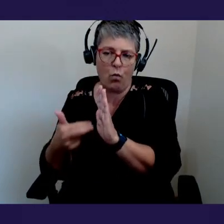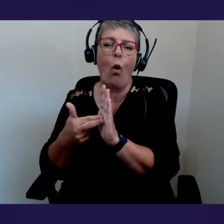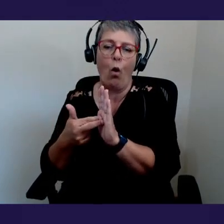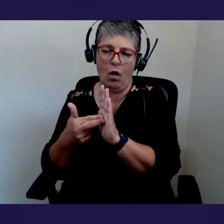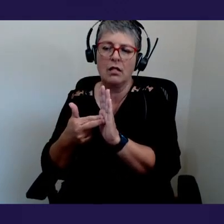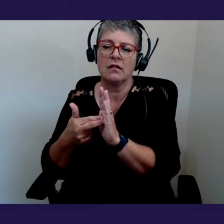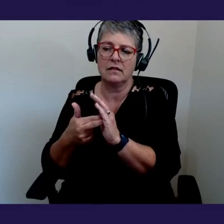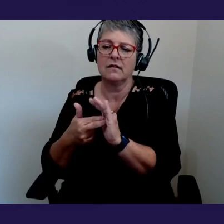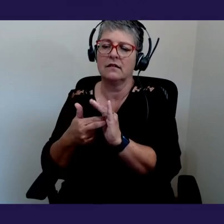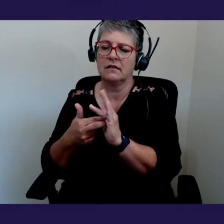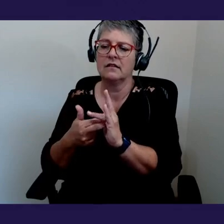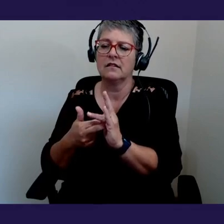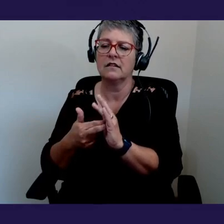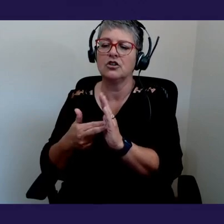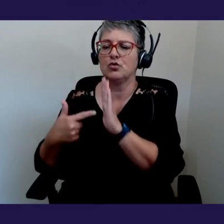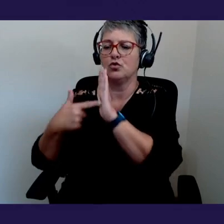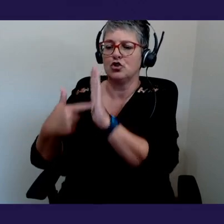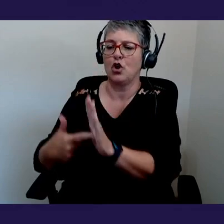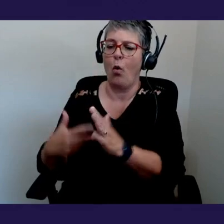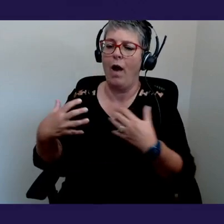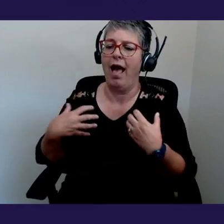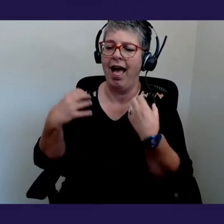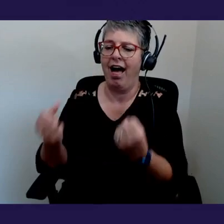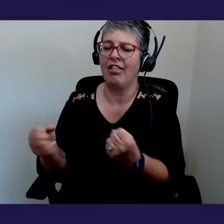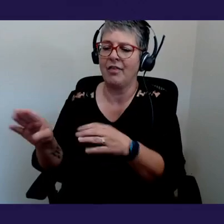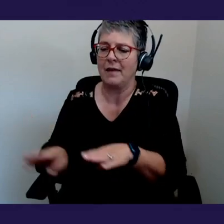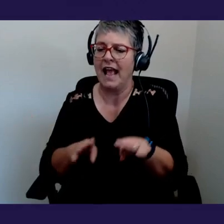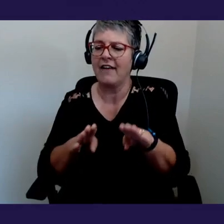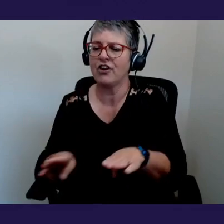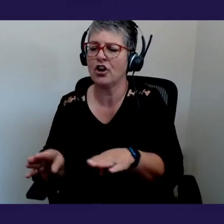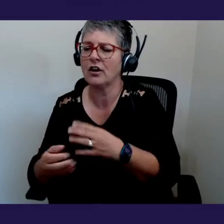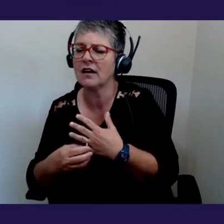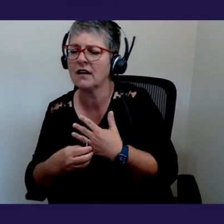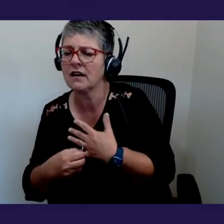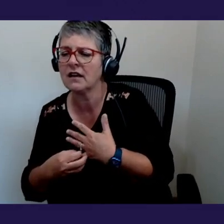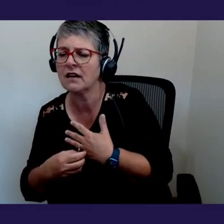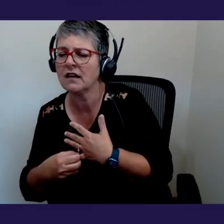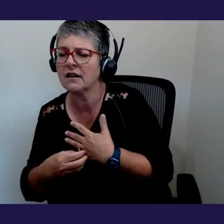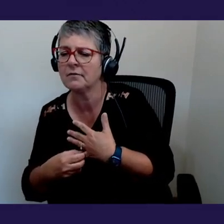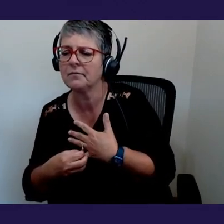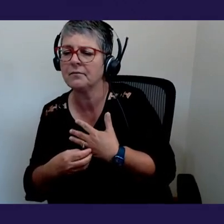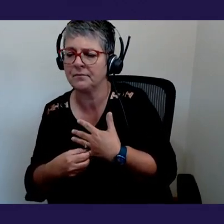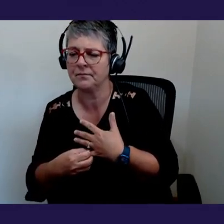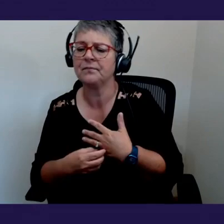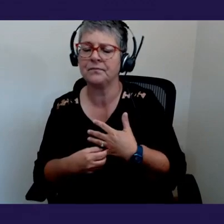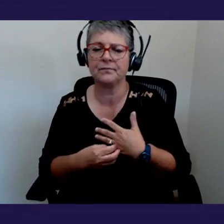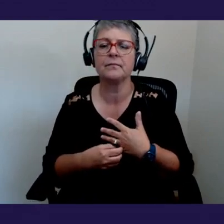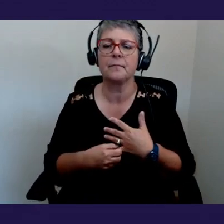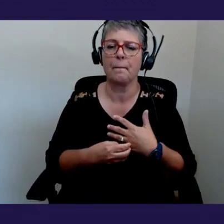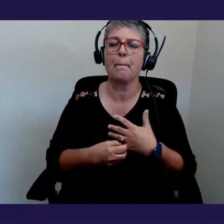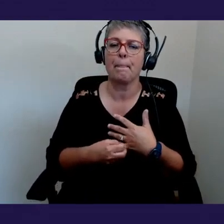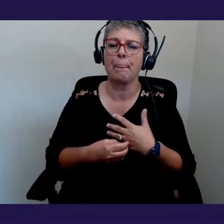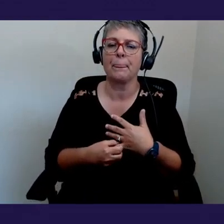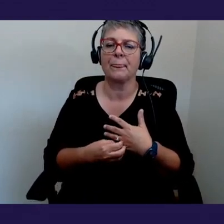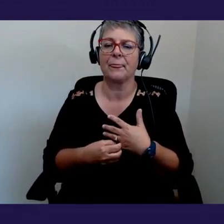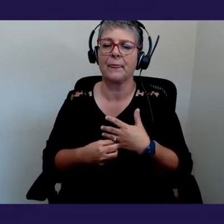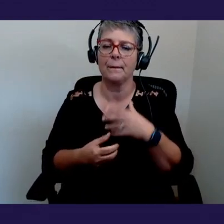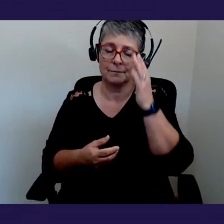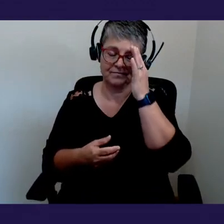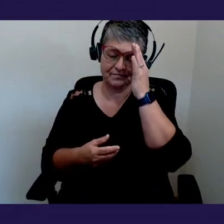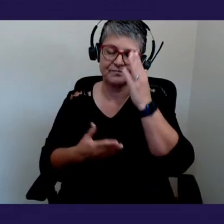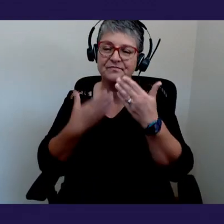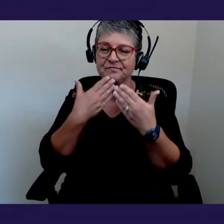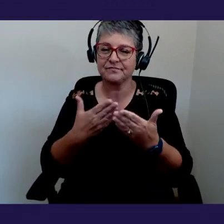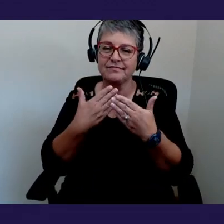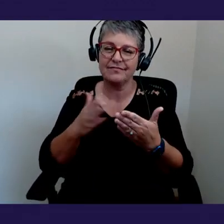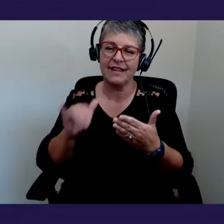behavior, but also that incredible reach. Thank you so much. Thank you, Jessica. And that is a great